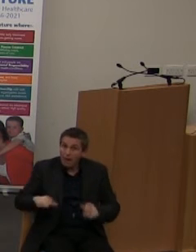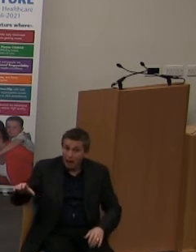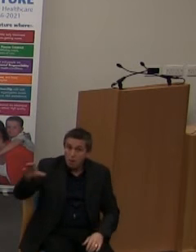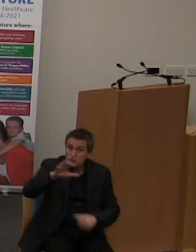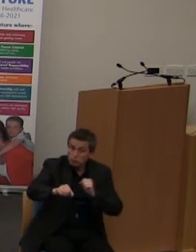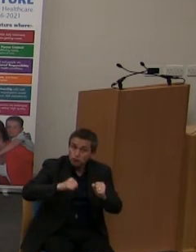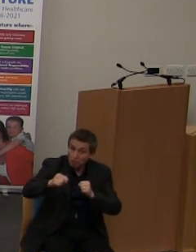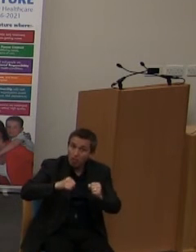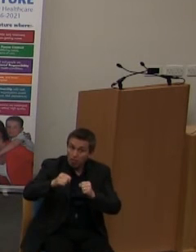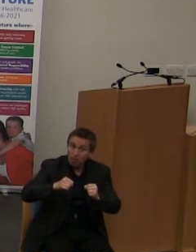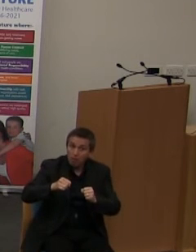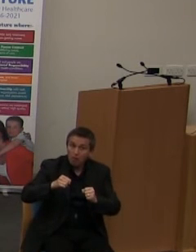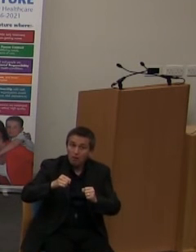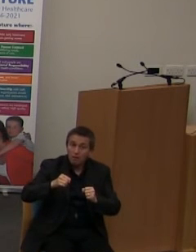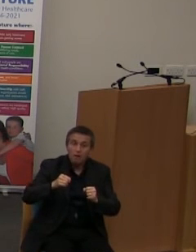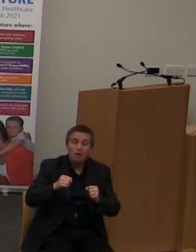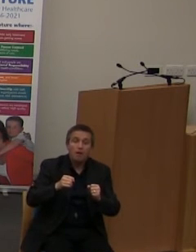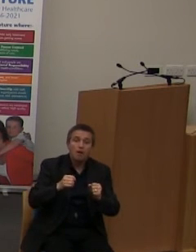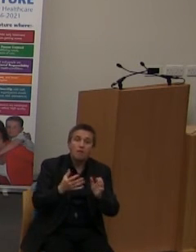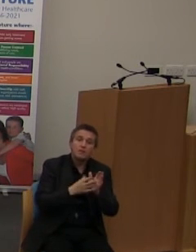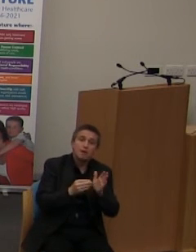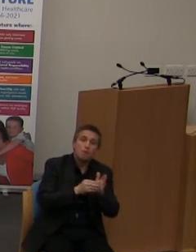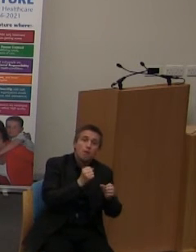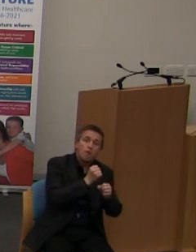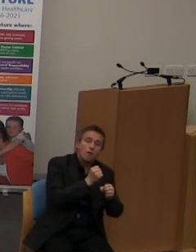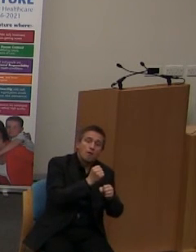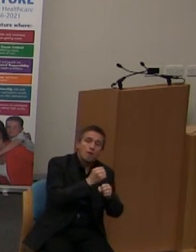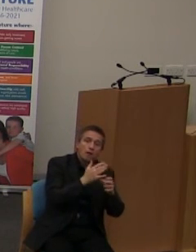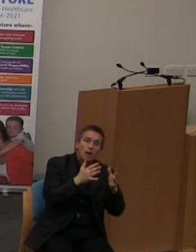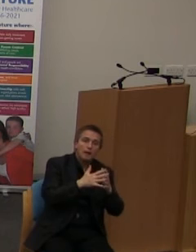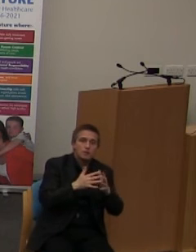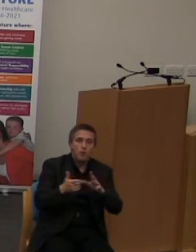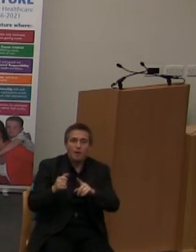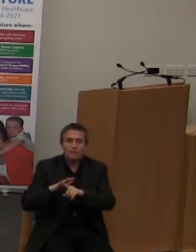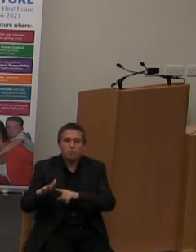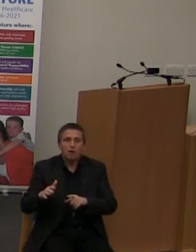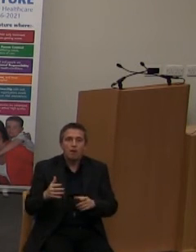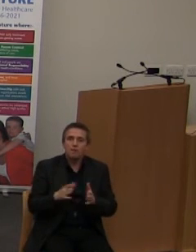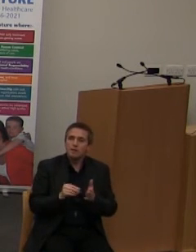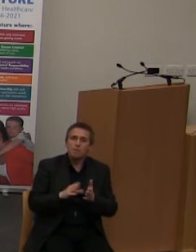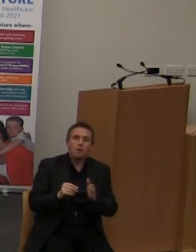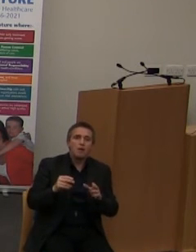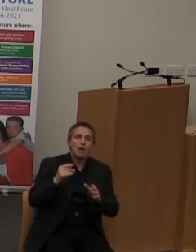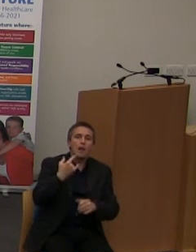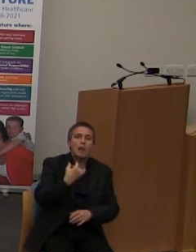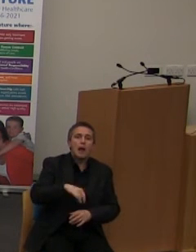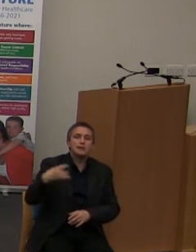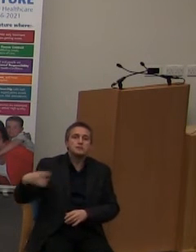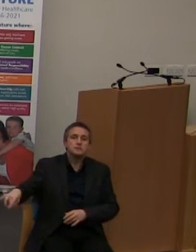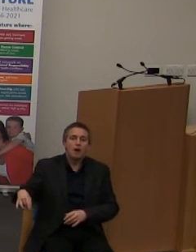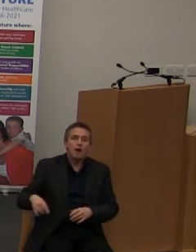other boards that are sandwiched between either Glasgow and Edinburgh, for instance, Lanarkshire or Ayrshire and Arran, where I did the most